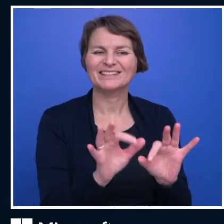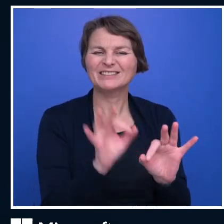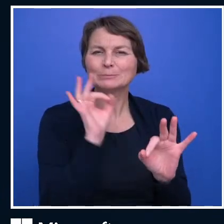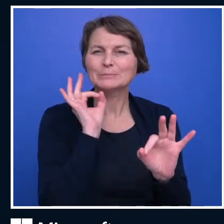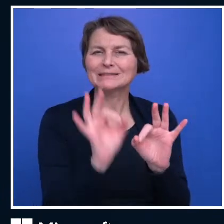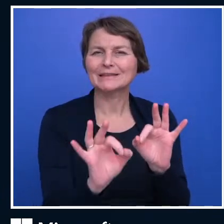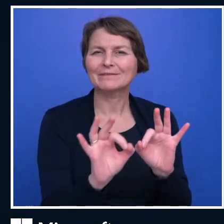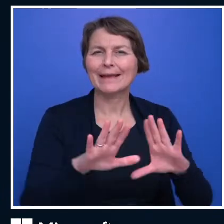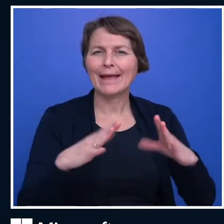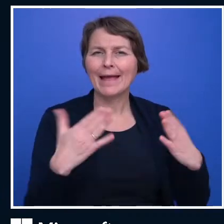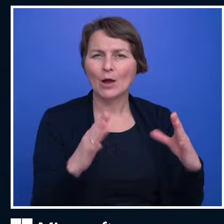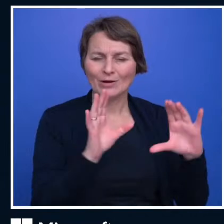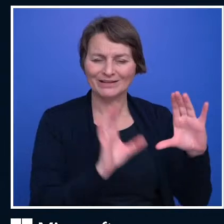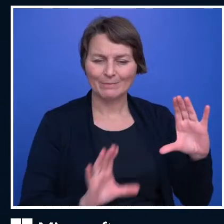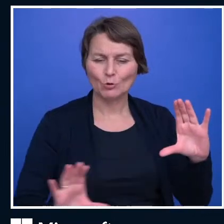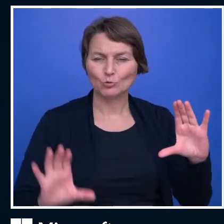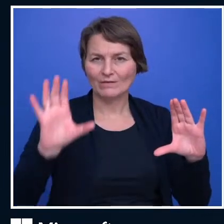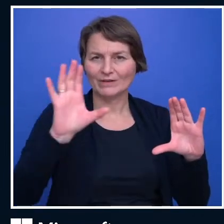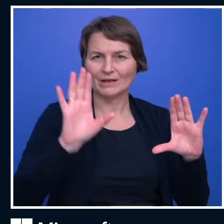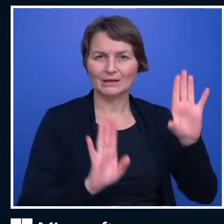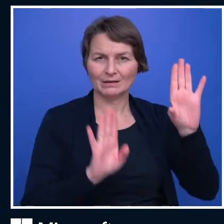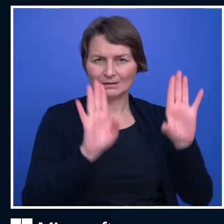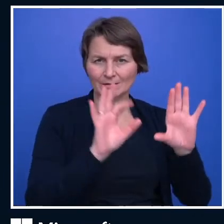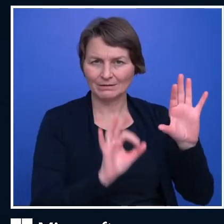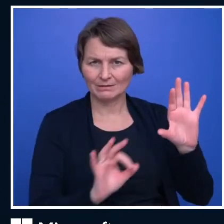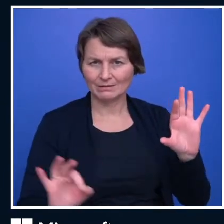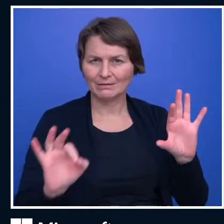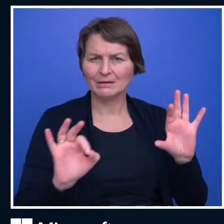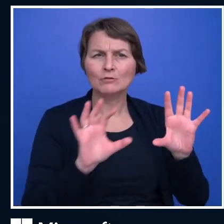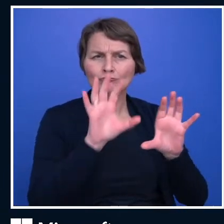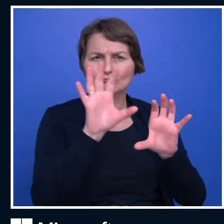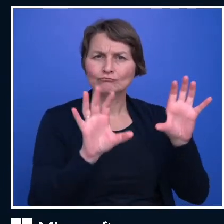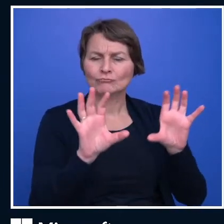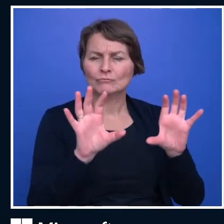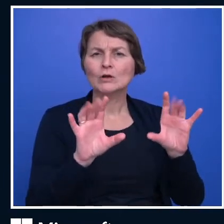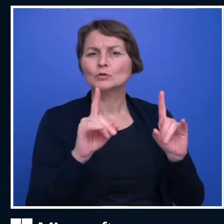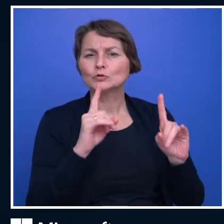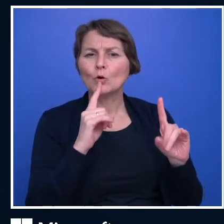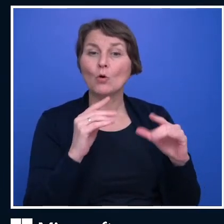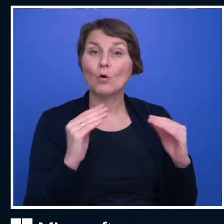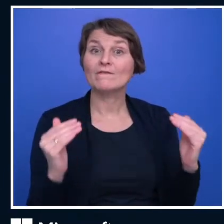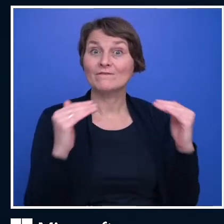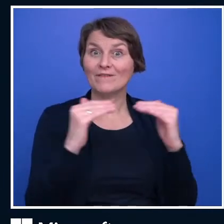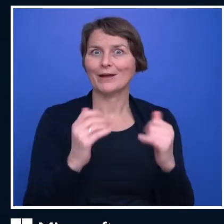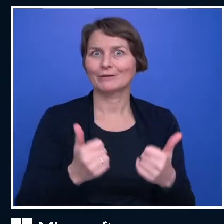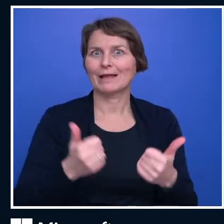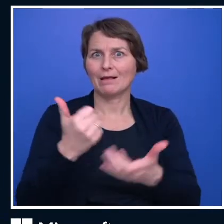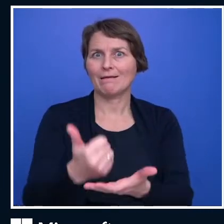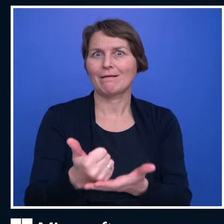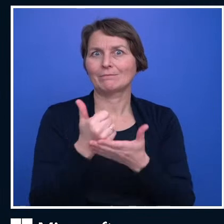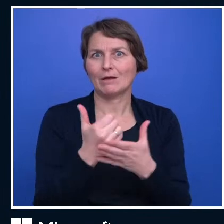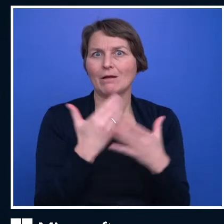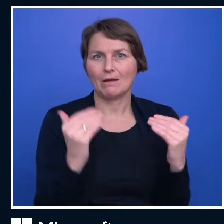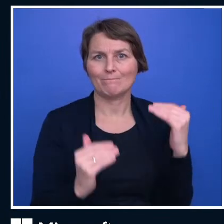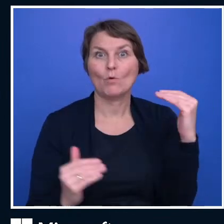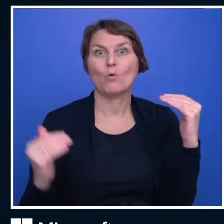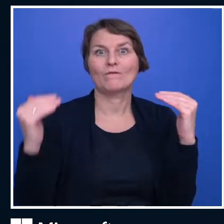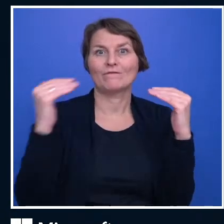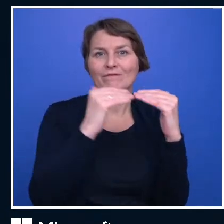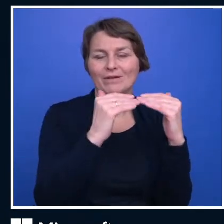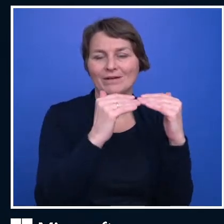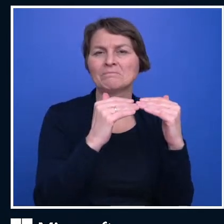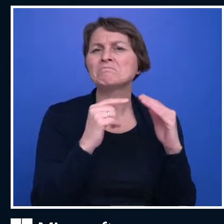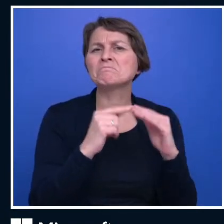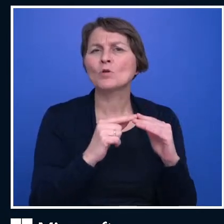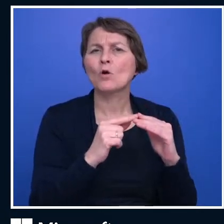of the most well-known, famous criterion for fairness. So what does the demographic parity